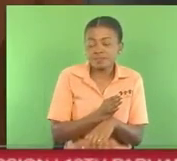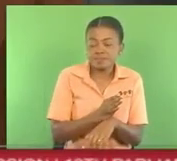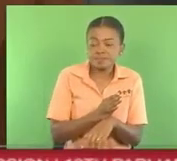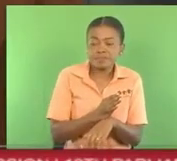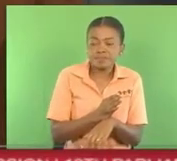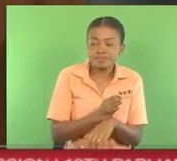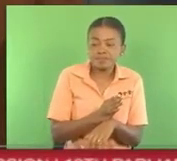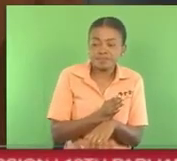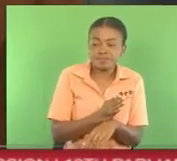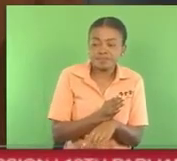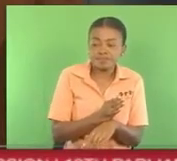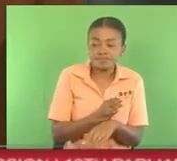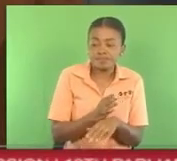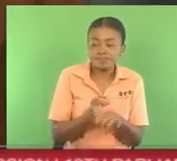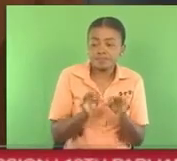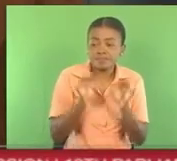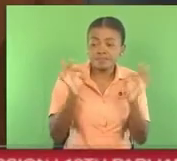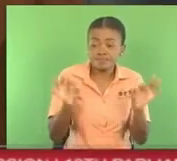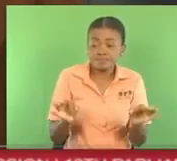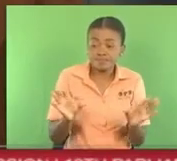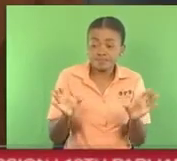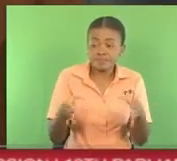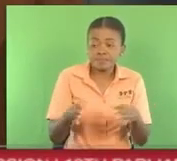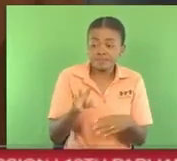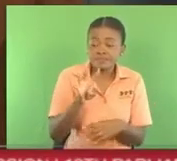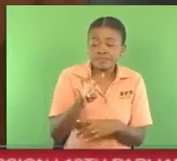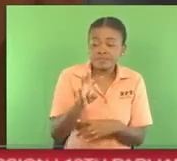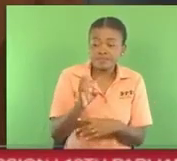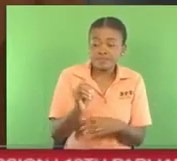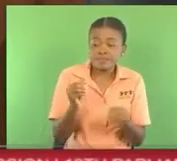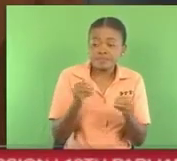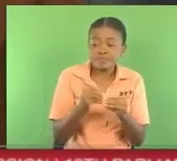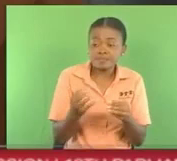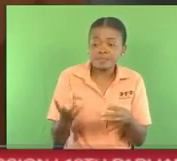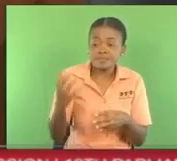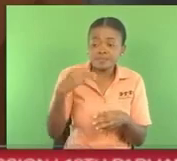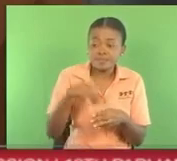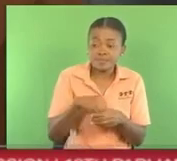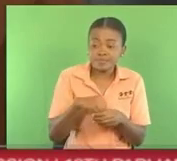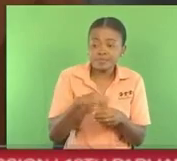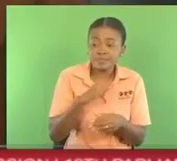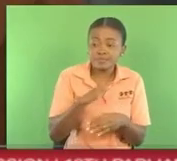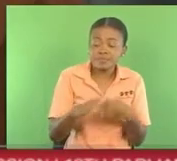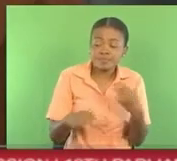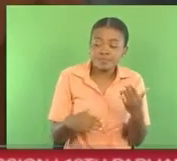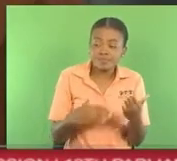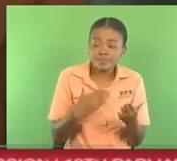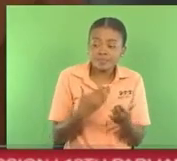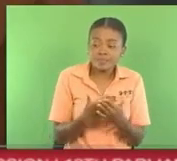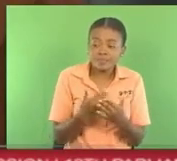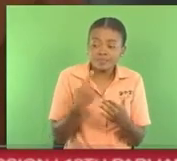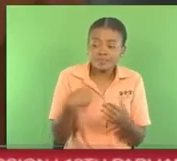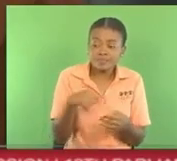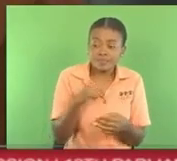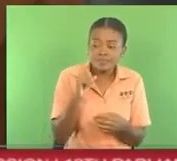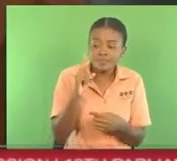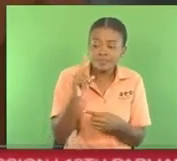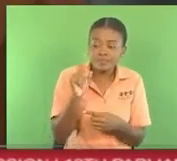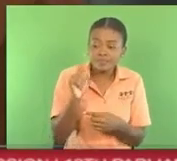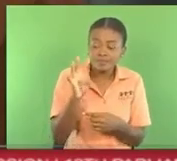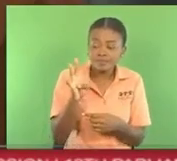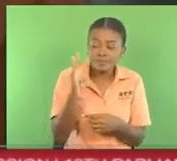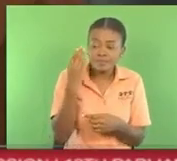sector, 40 or so reinvestments that I'm aware of, all recorded to the tune of $1.4